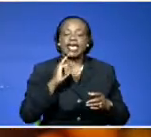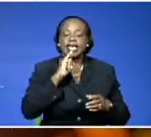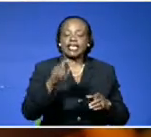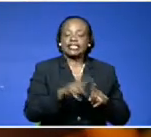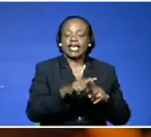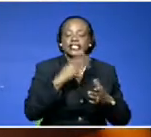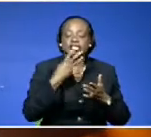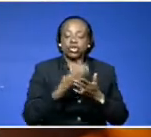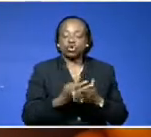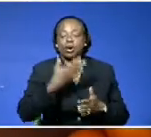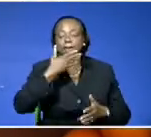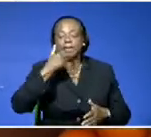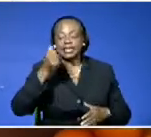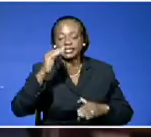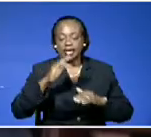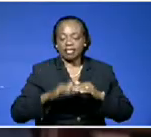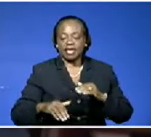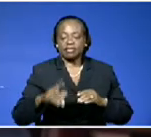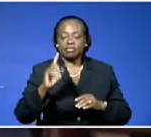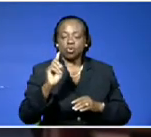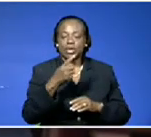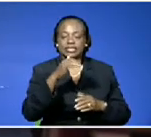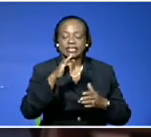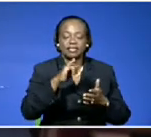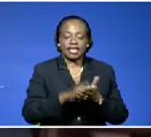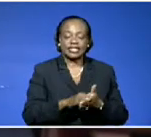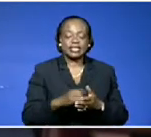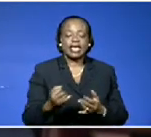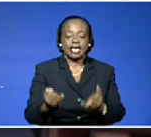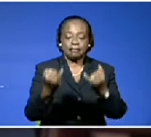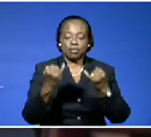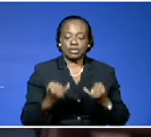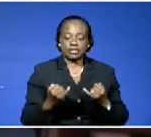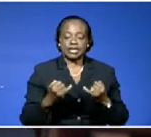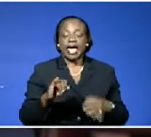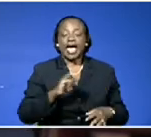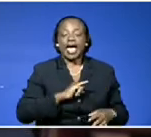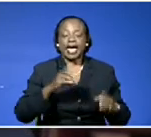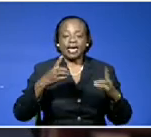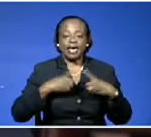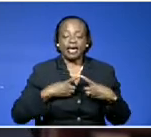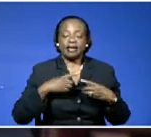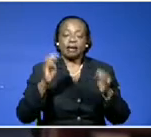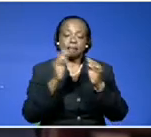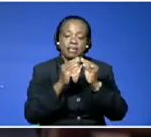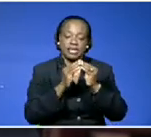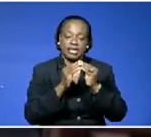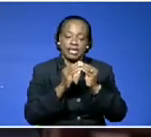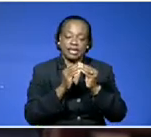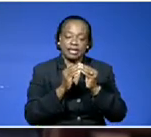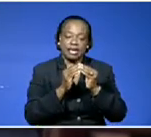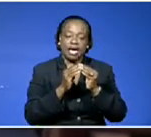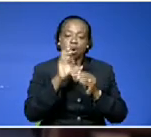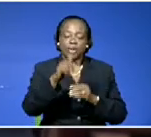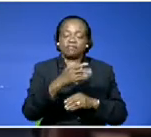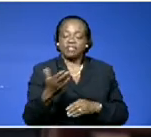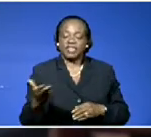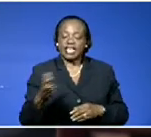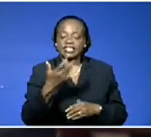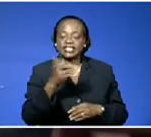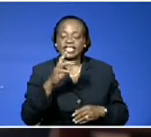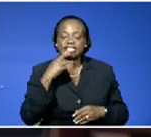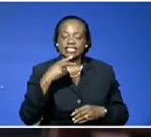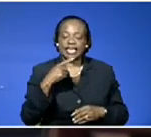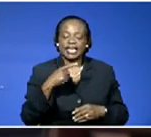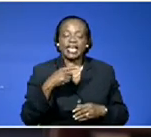or better than those that are imported. I just had a meeting with the wholesalers, and one of the things that they told me is that they are now, when